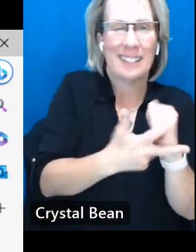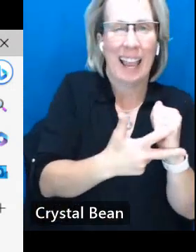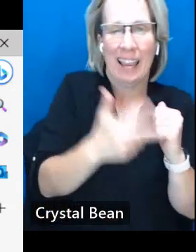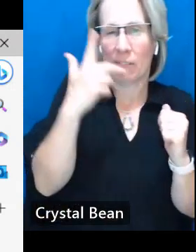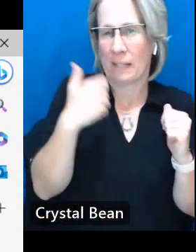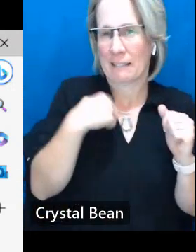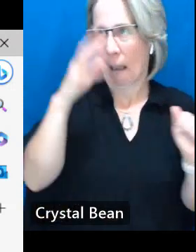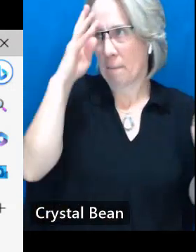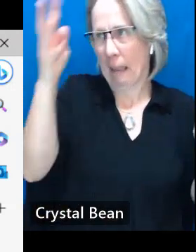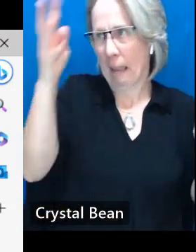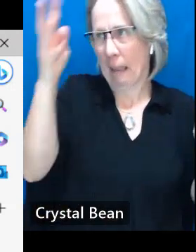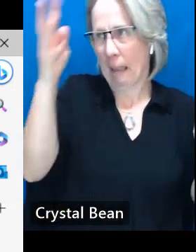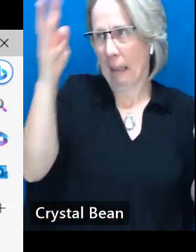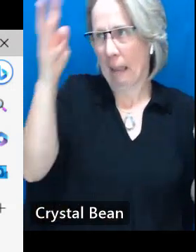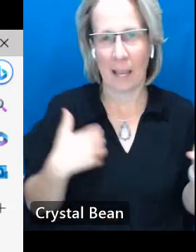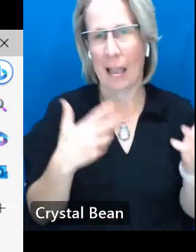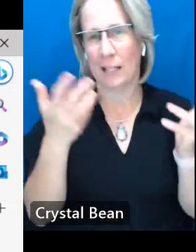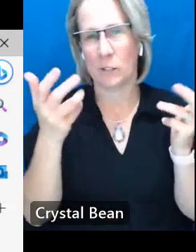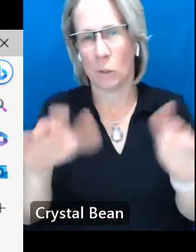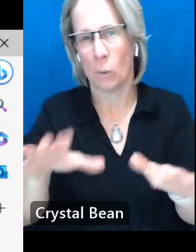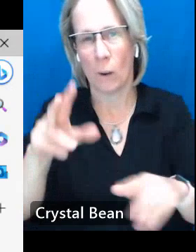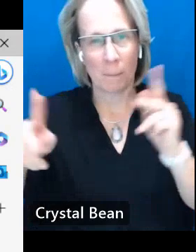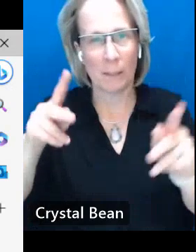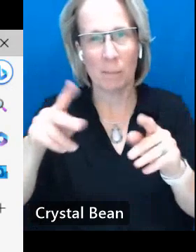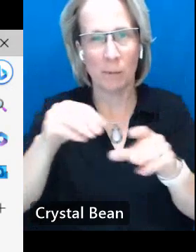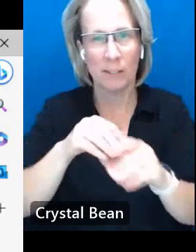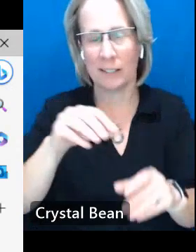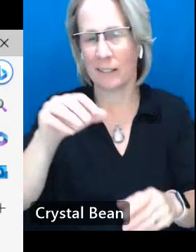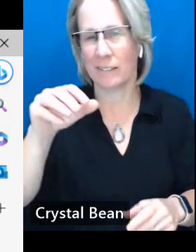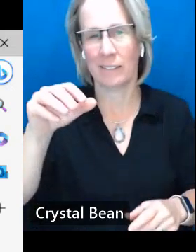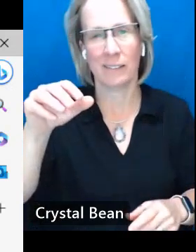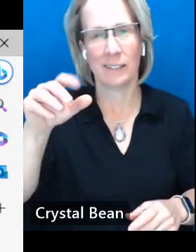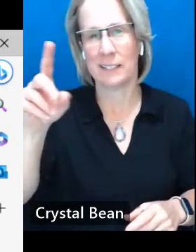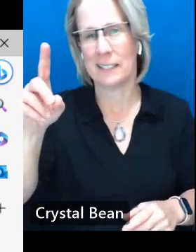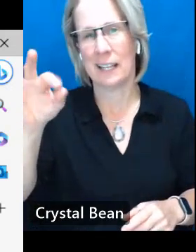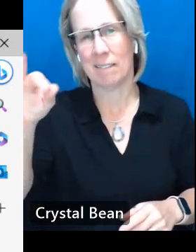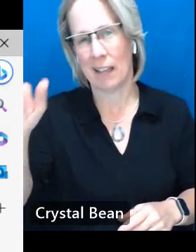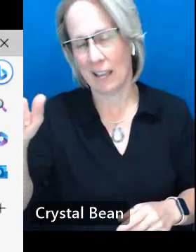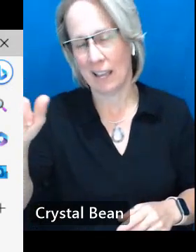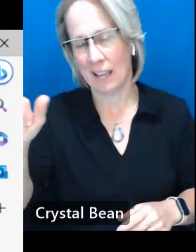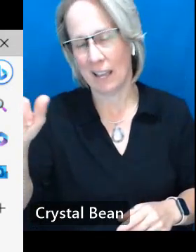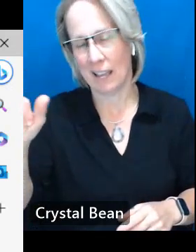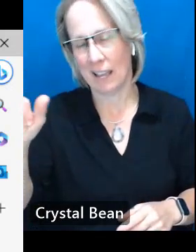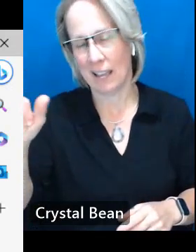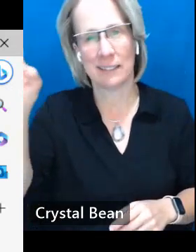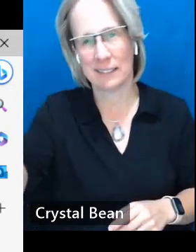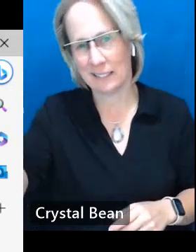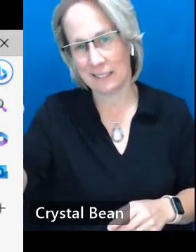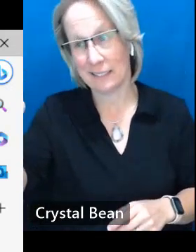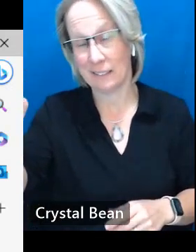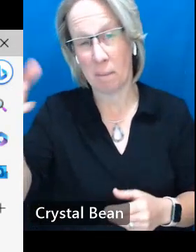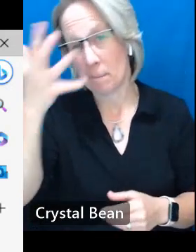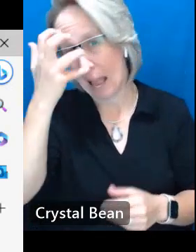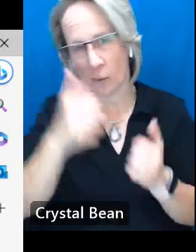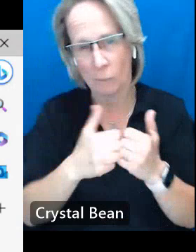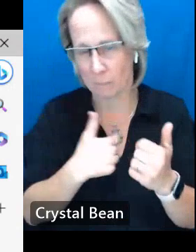folks in DFA's ASD to get mad at me, so I won't do that. But if I'm going to submit it, I click on Submit